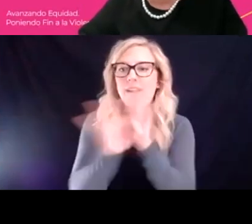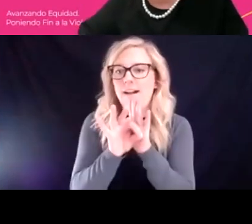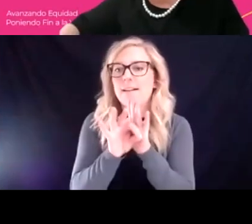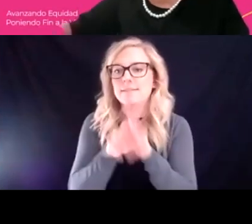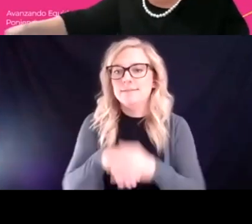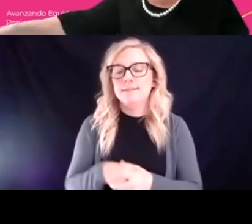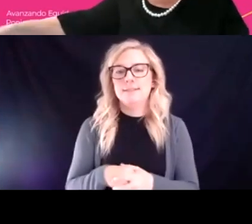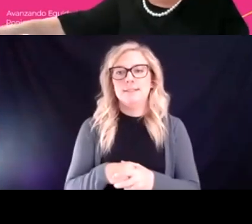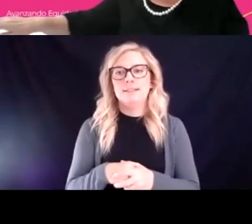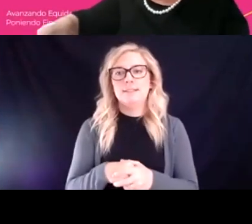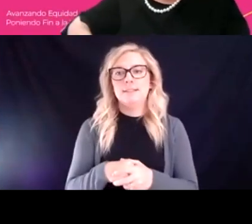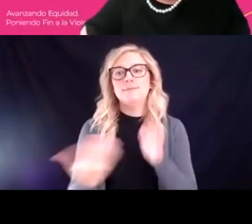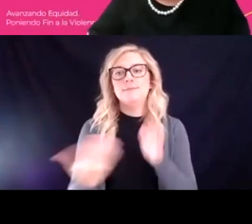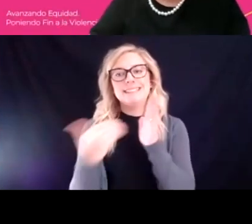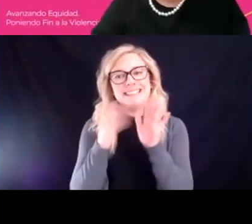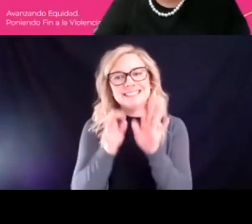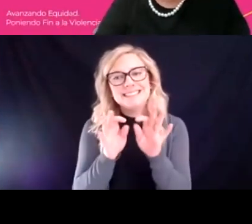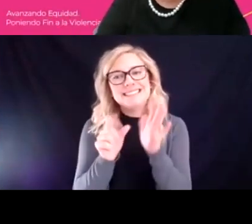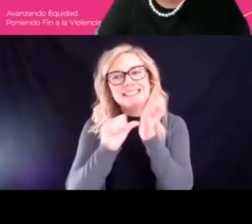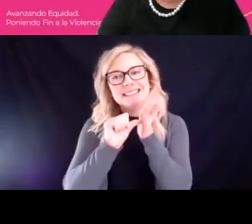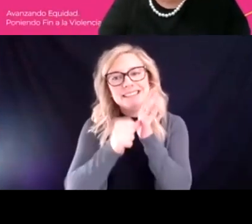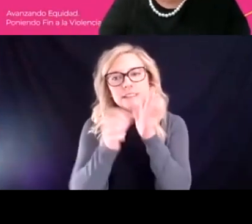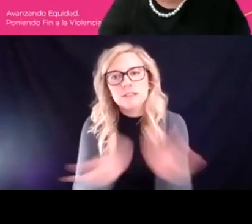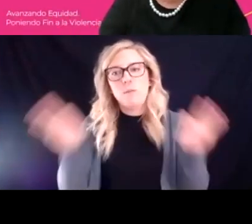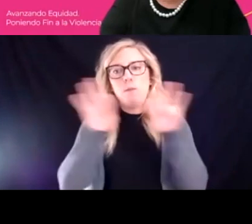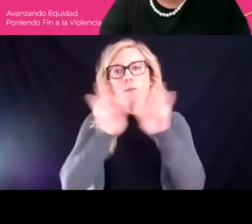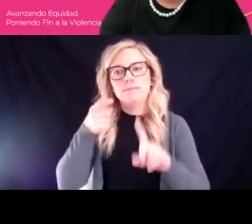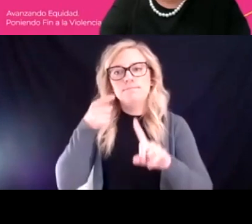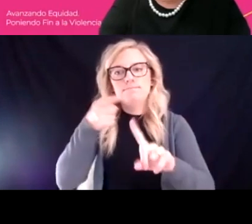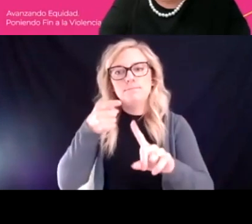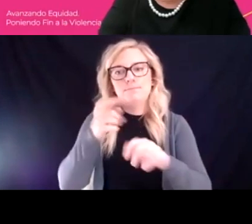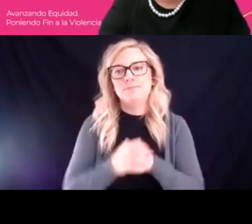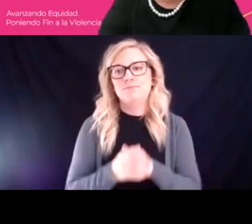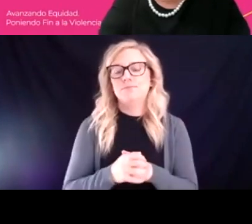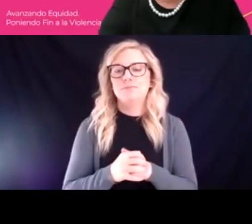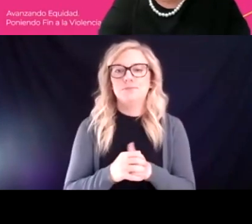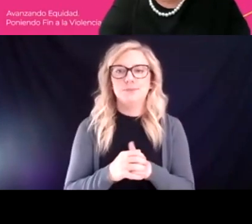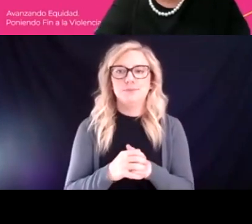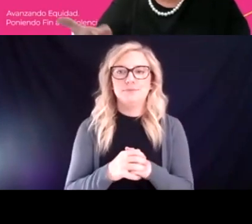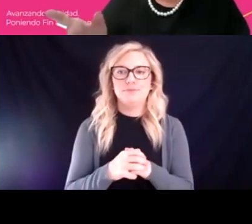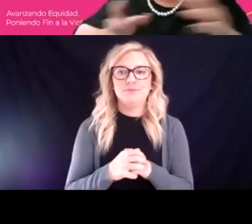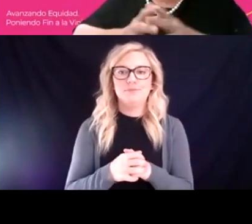Once again, that's a key point that I really want to share with all of you. Thank you.